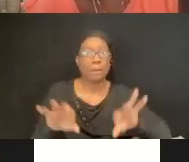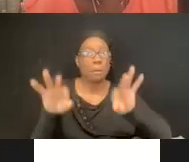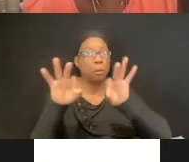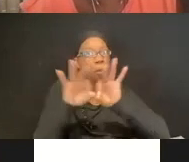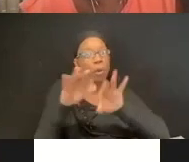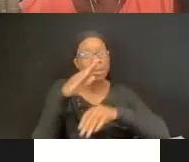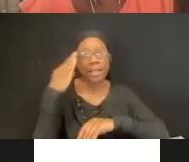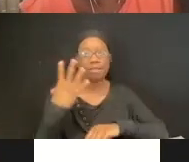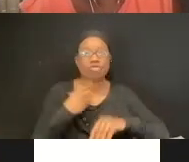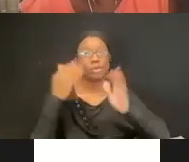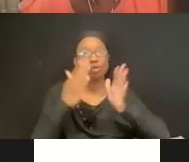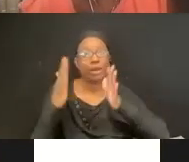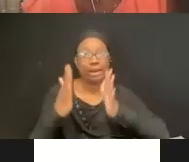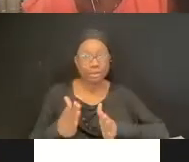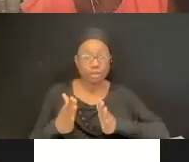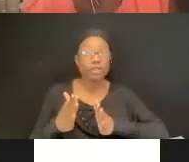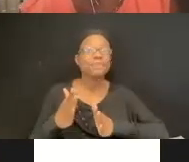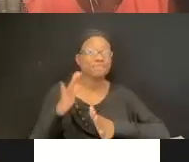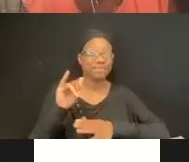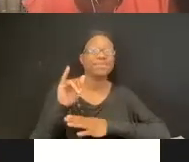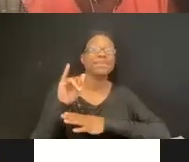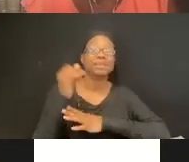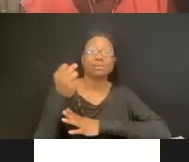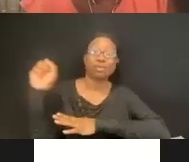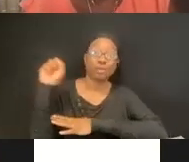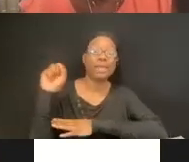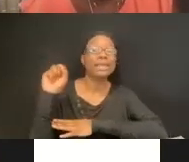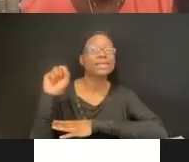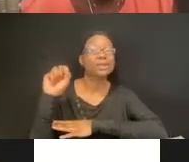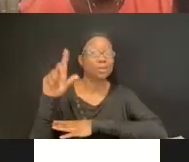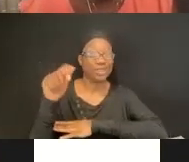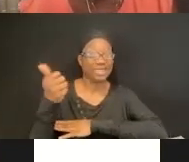And soon after the protests in 2016, they were indicted with,